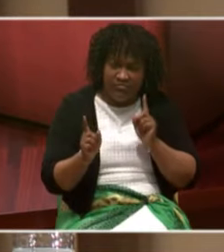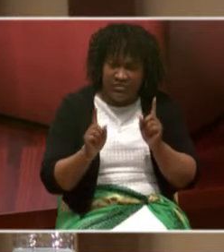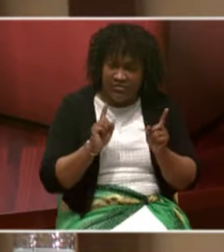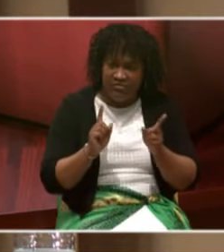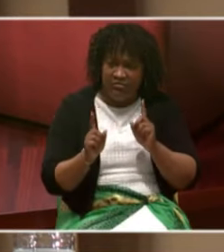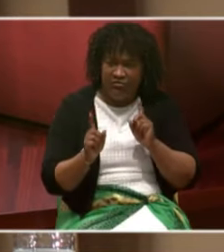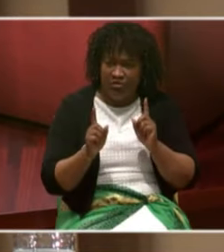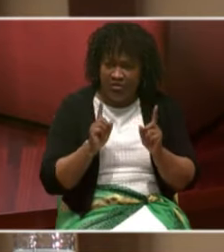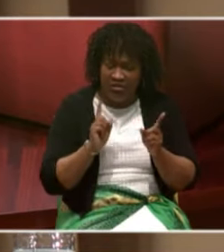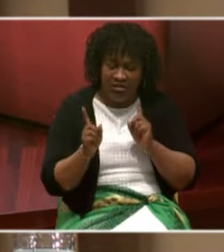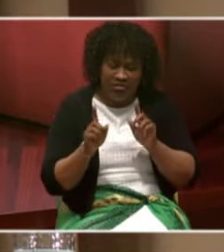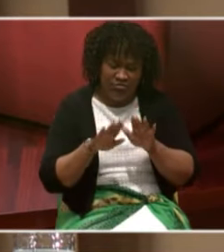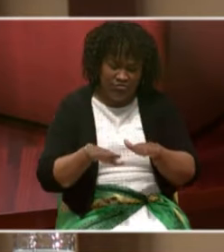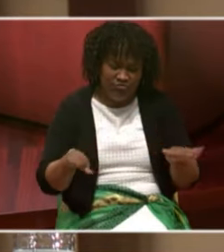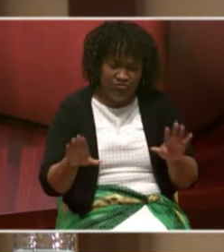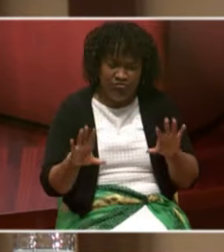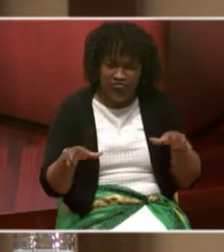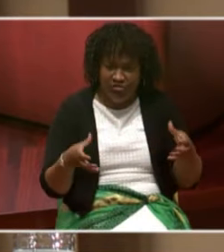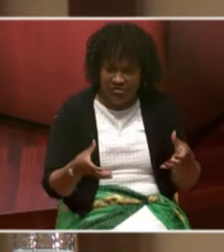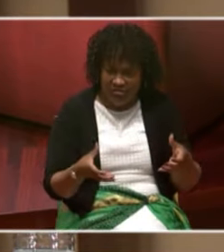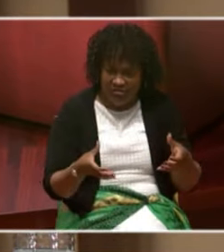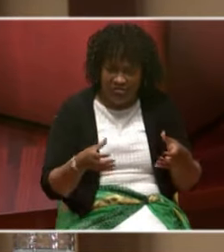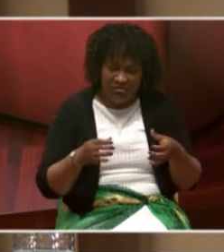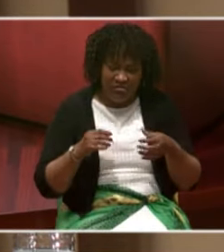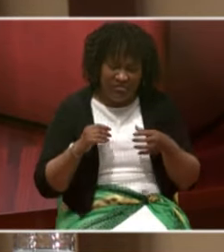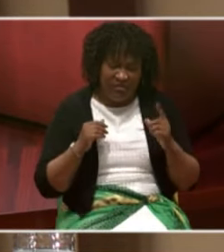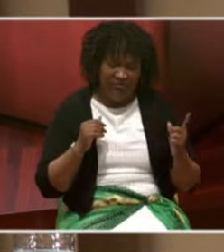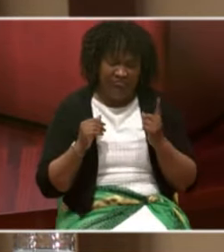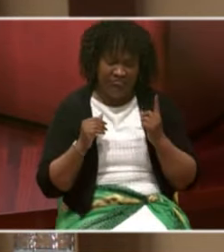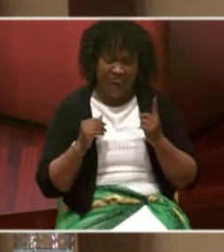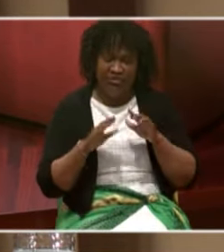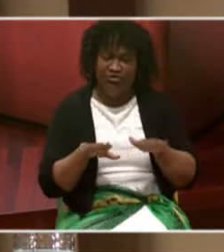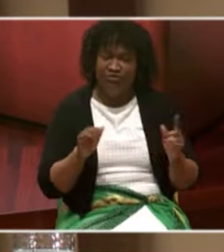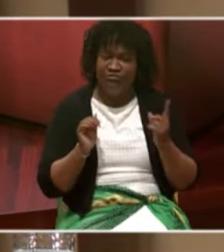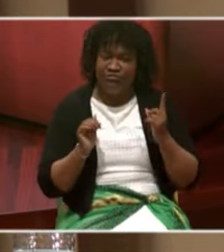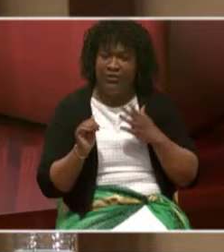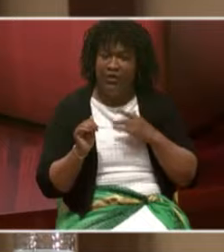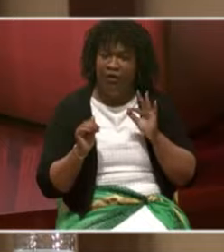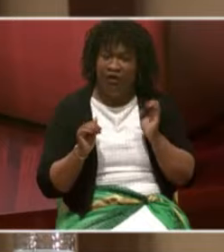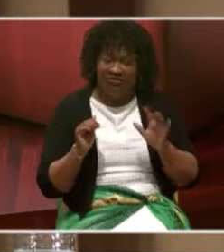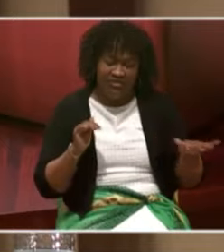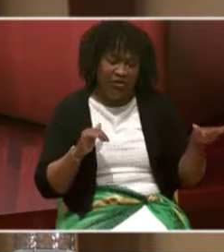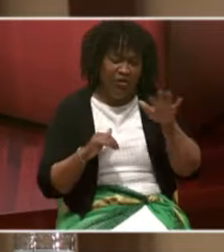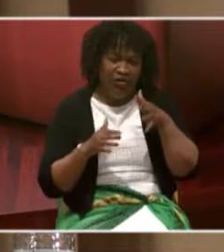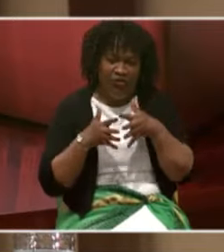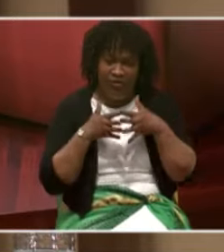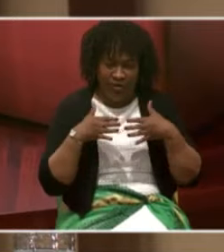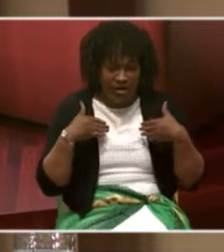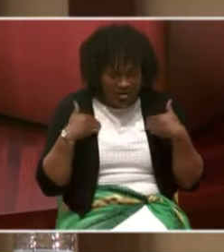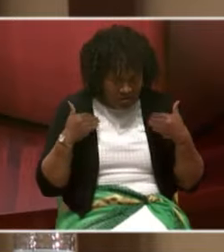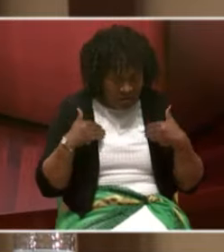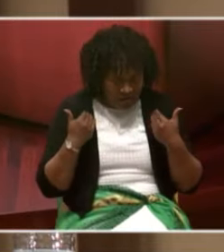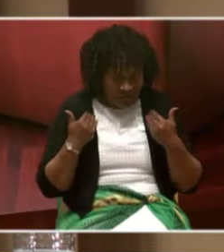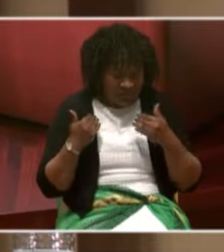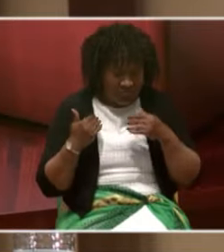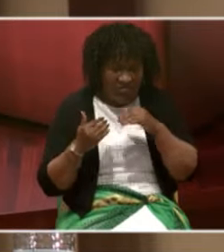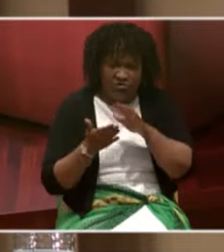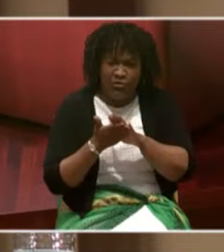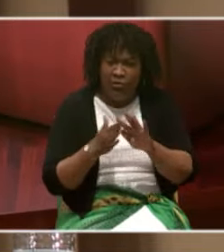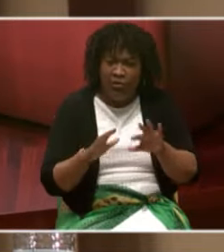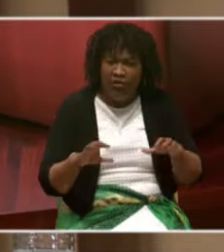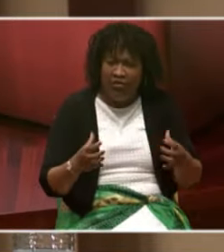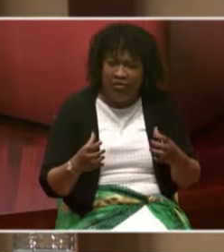And sometime at night, you can look up through the holes in the ceiling, through the holes in the tin roof and count the